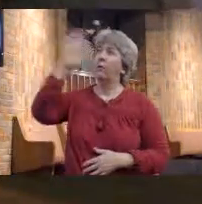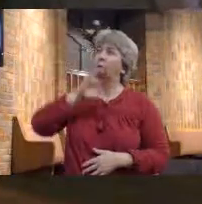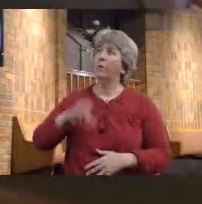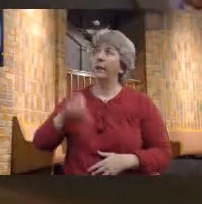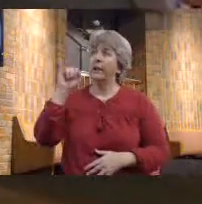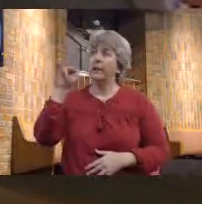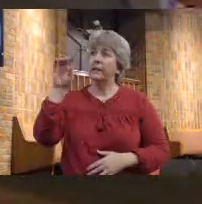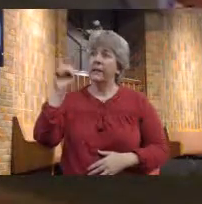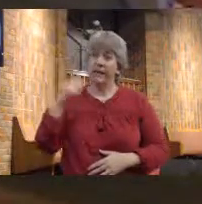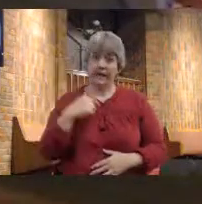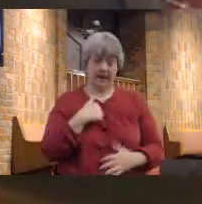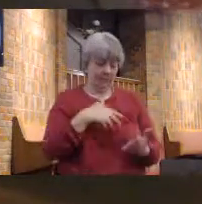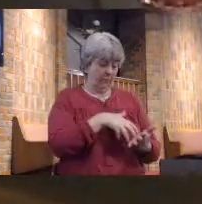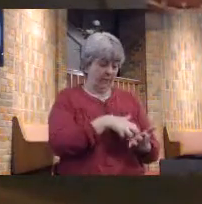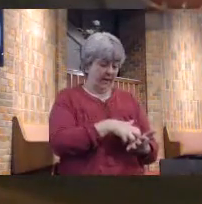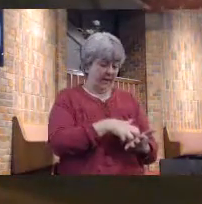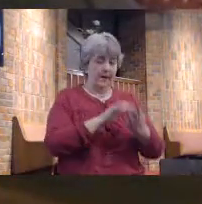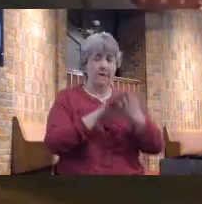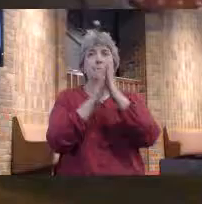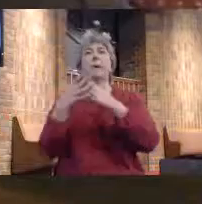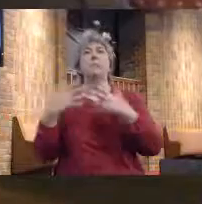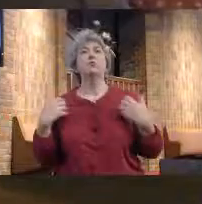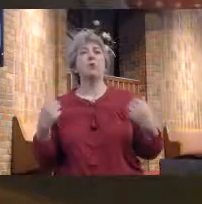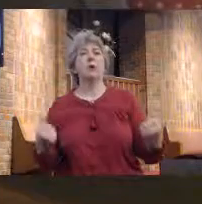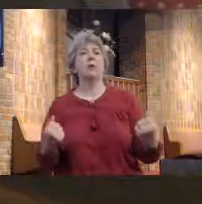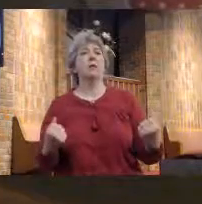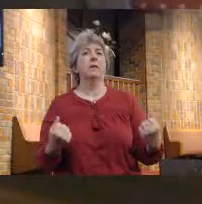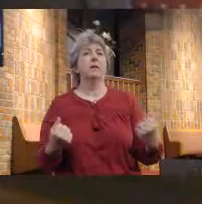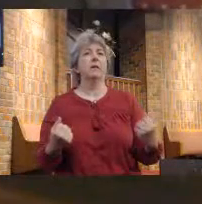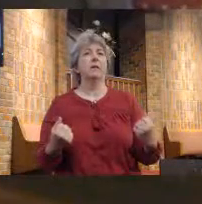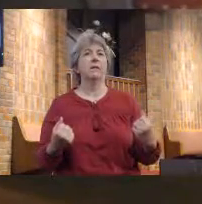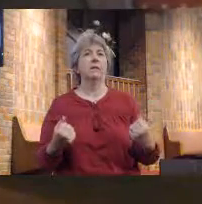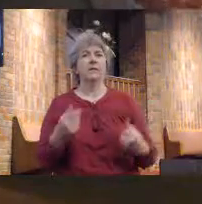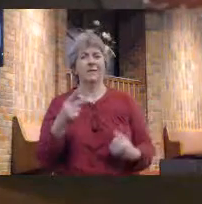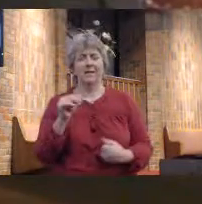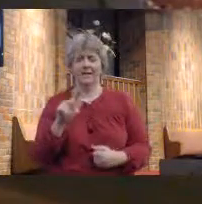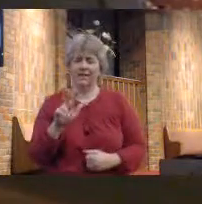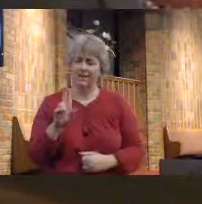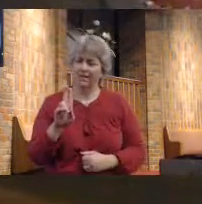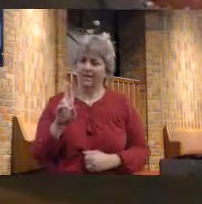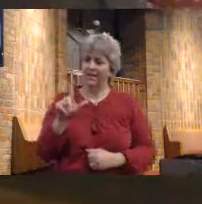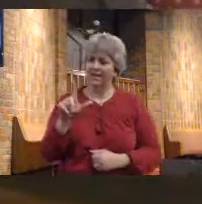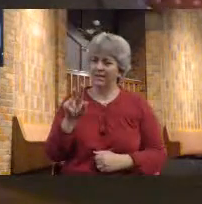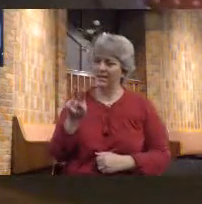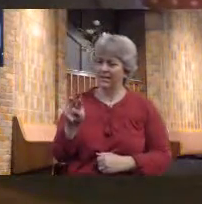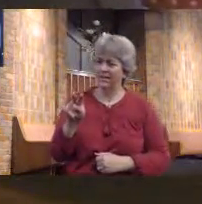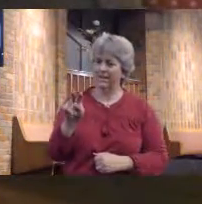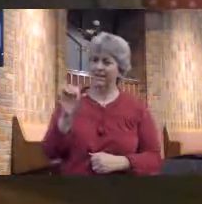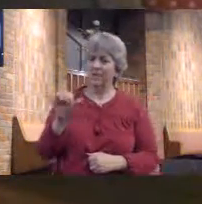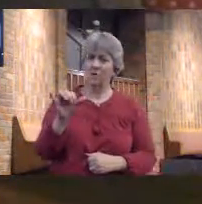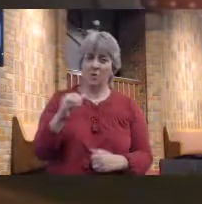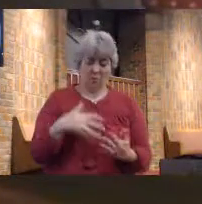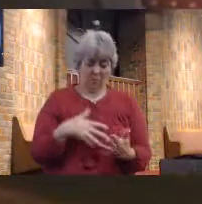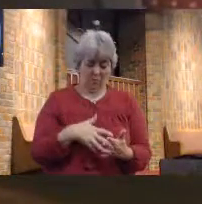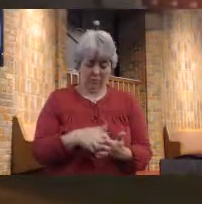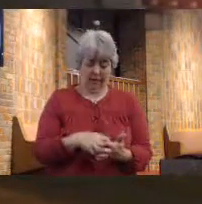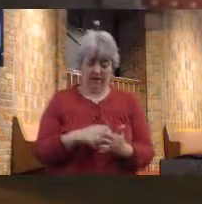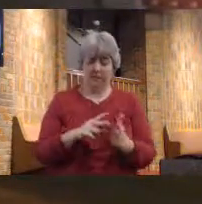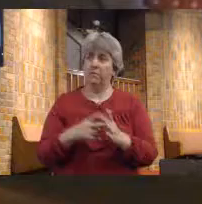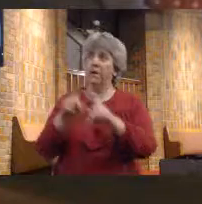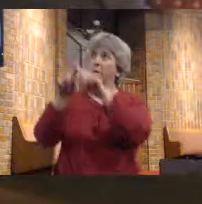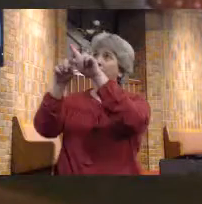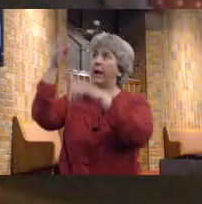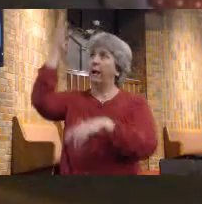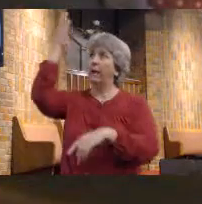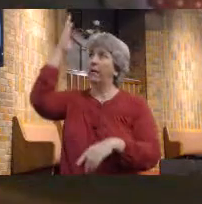strong. How is it that Paul came to understand his strength and weakness? Because that's when he relied on God's power, not his own.